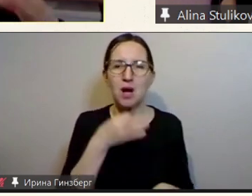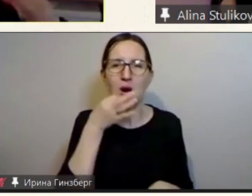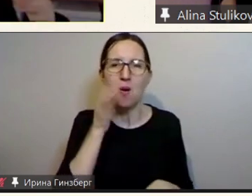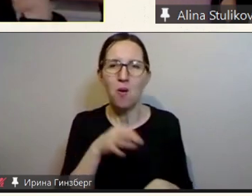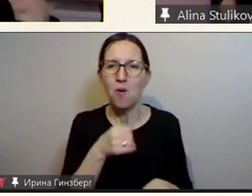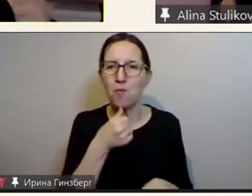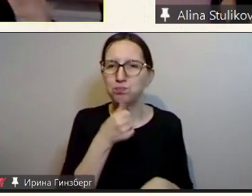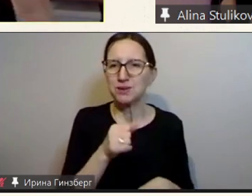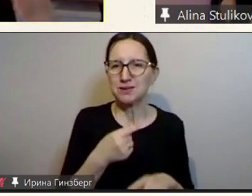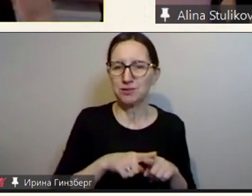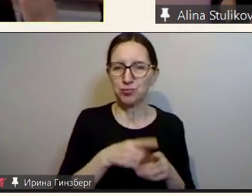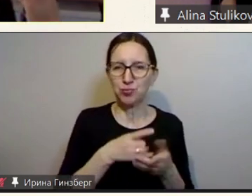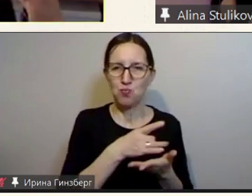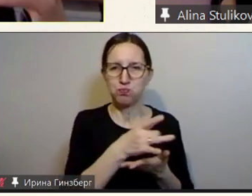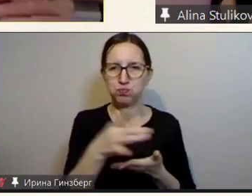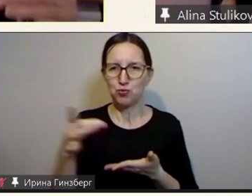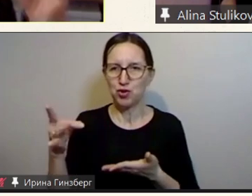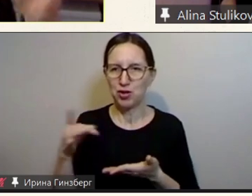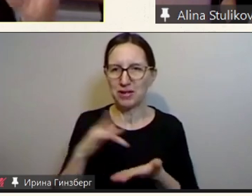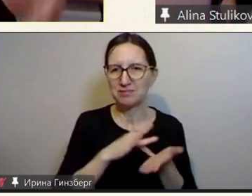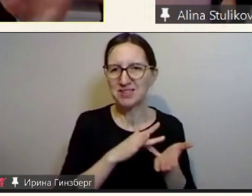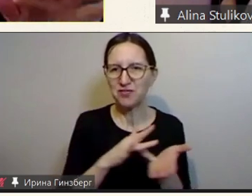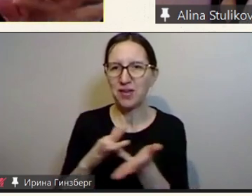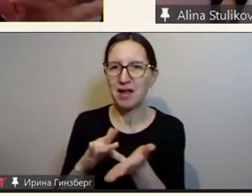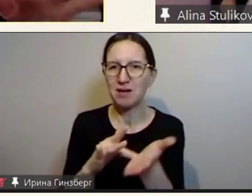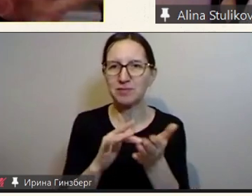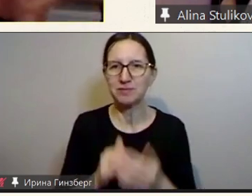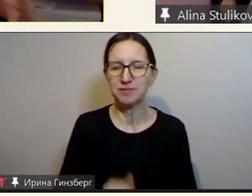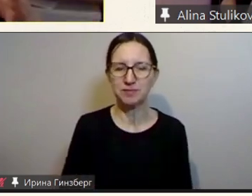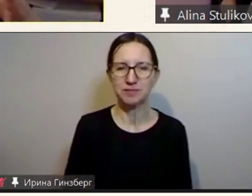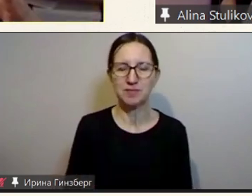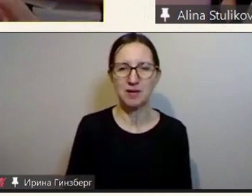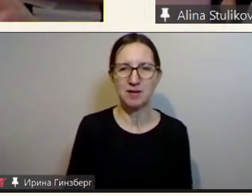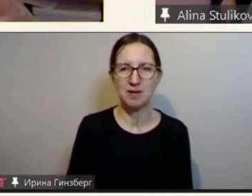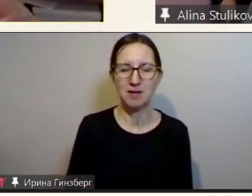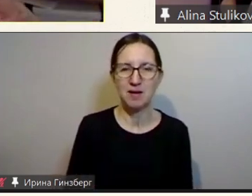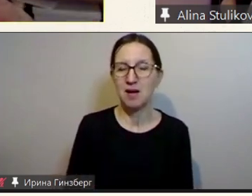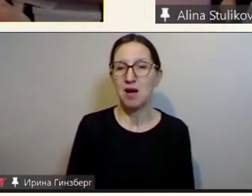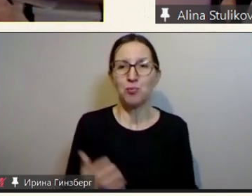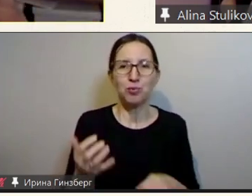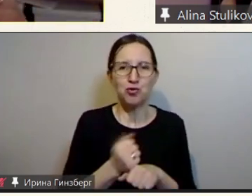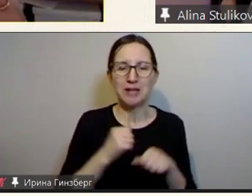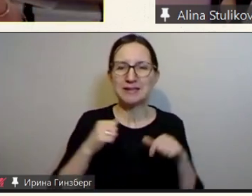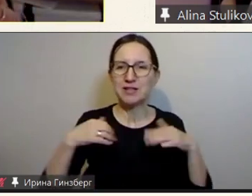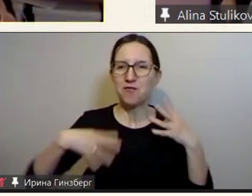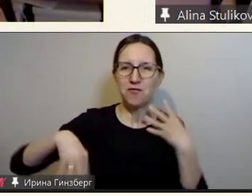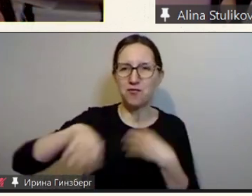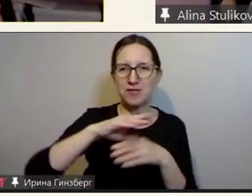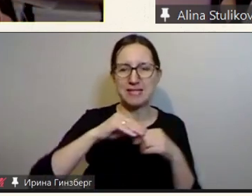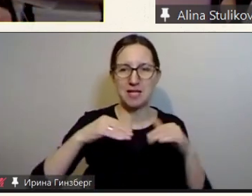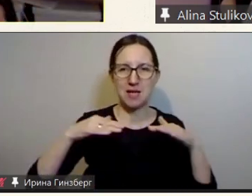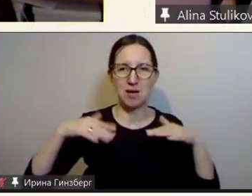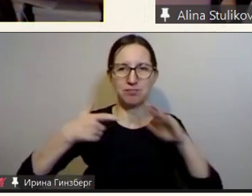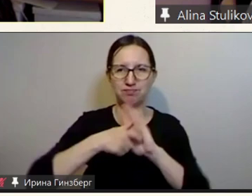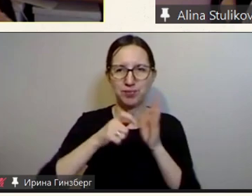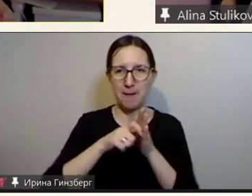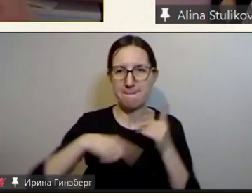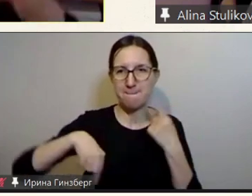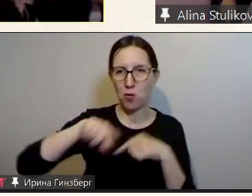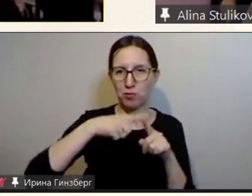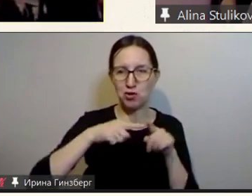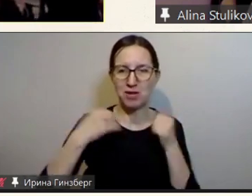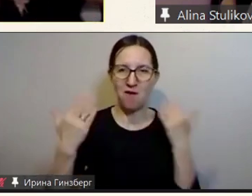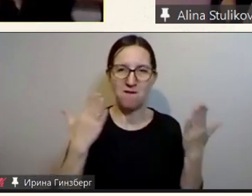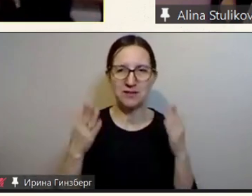dimly. The spaces are darker. You know, the Tristan's ascension and